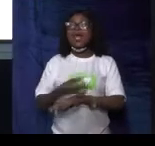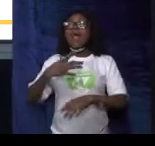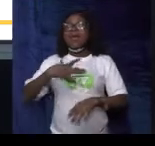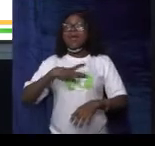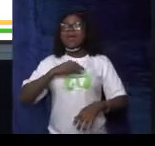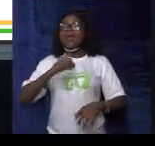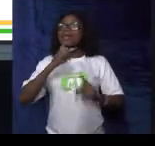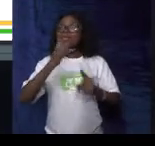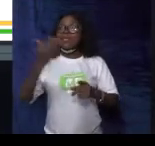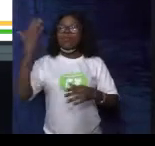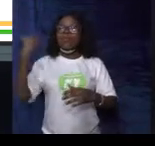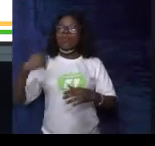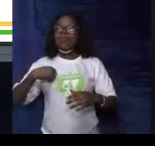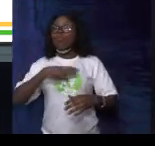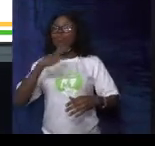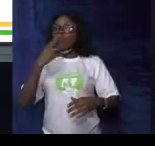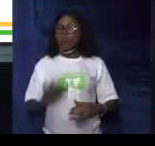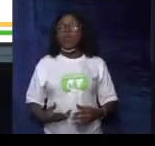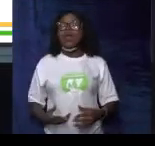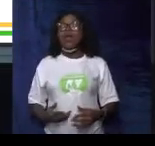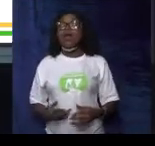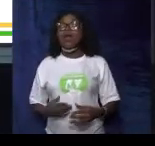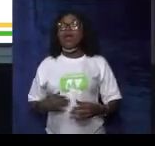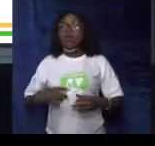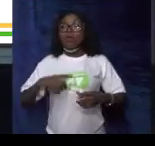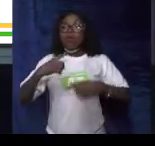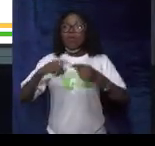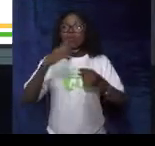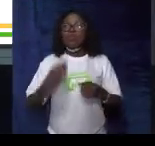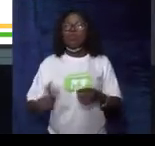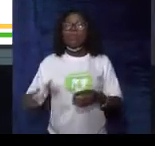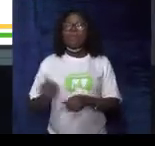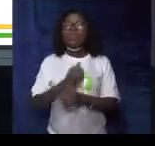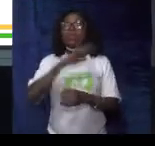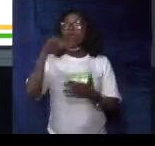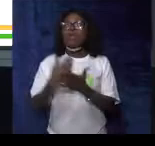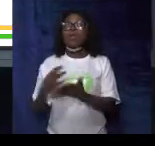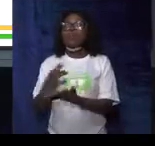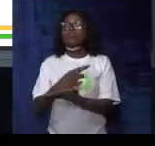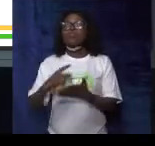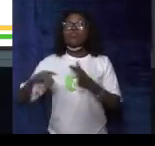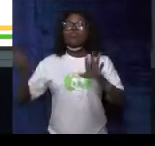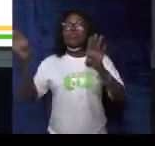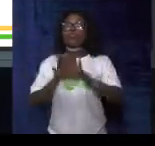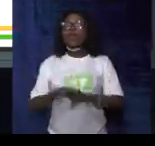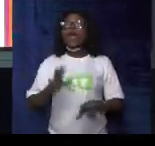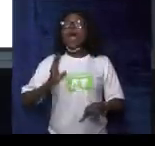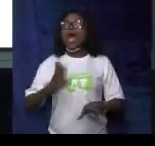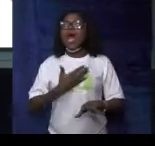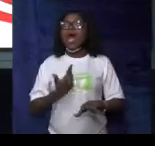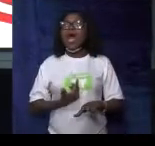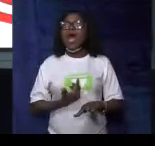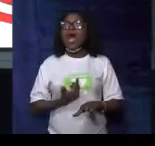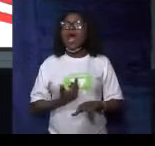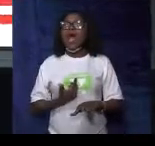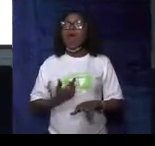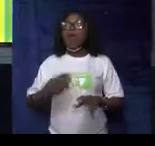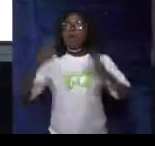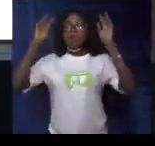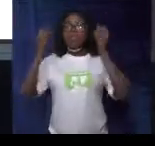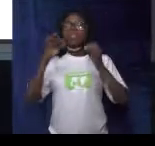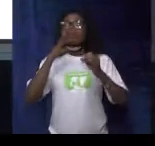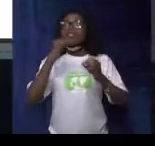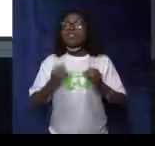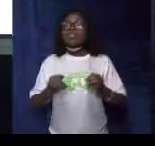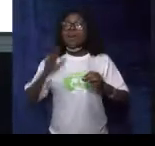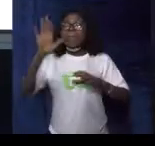Today in mathematics, like I said, we will bring our revision work to a close. So our objective is